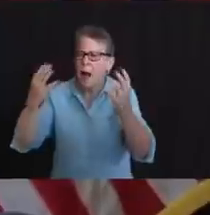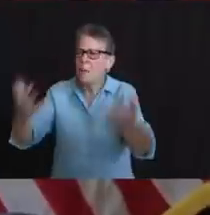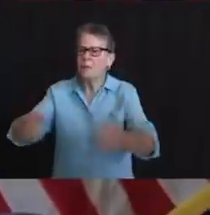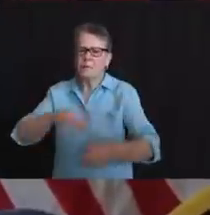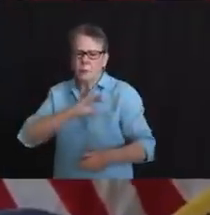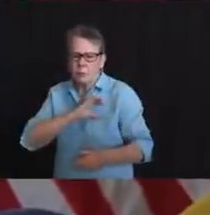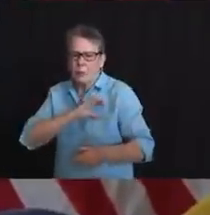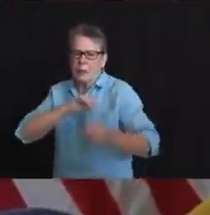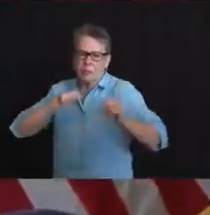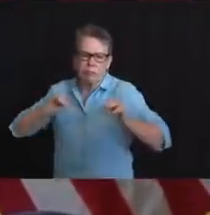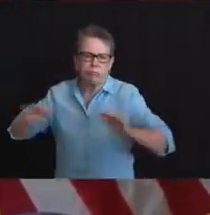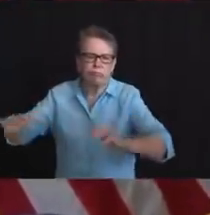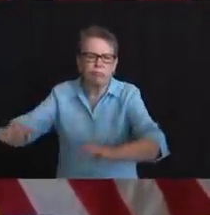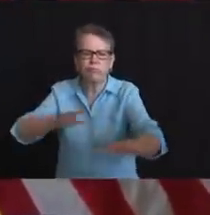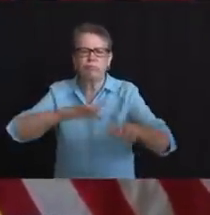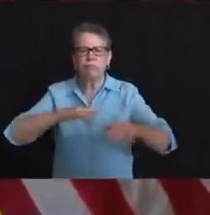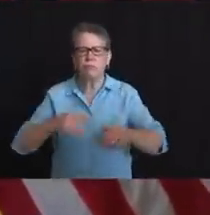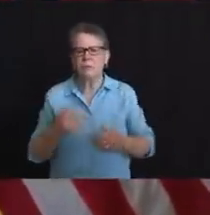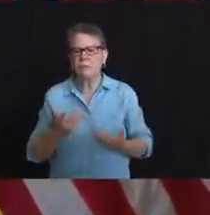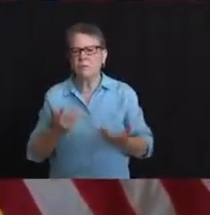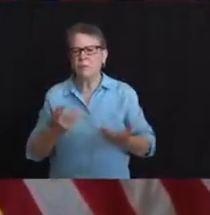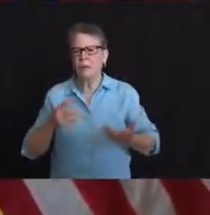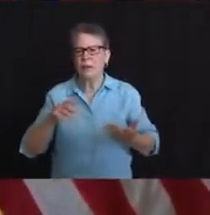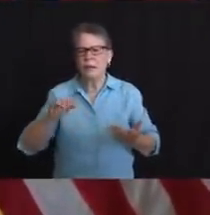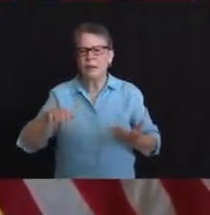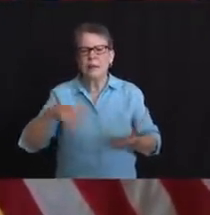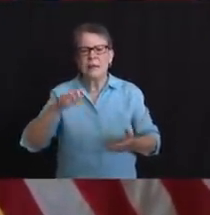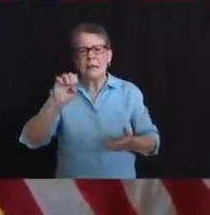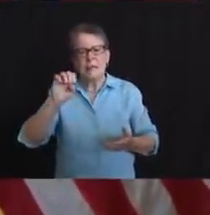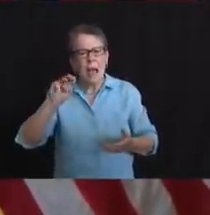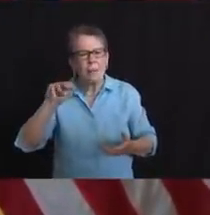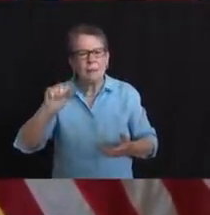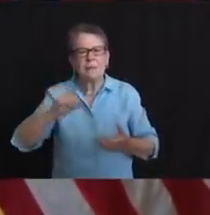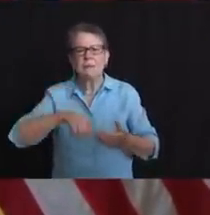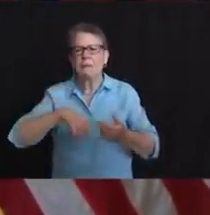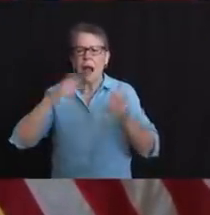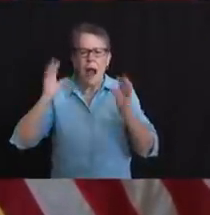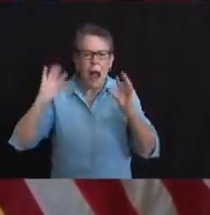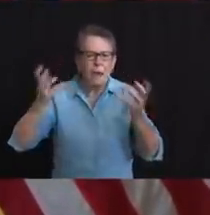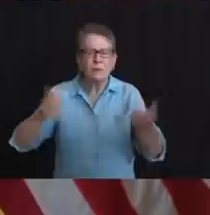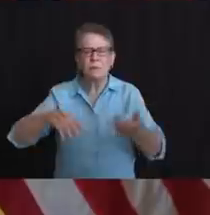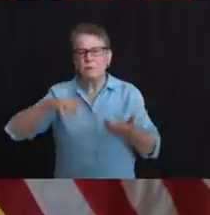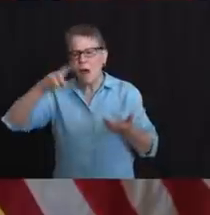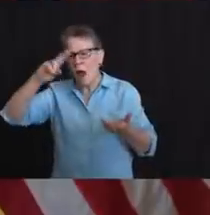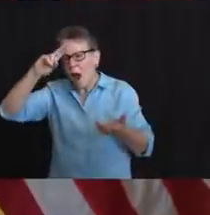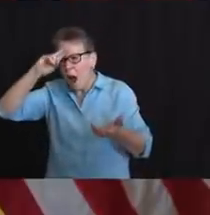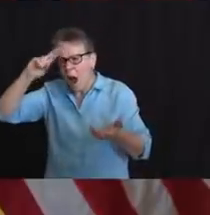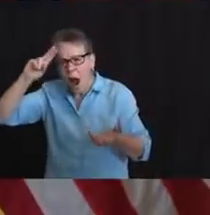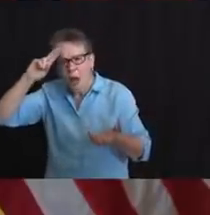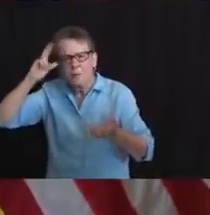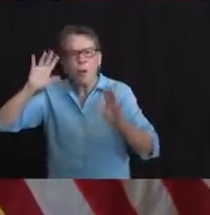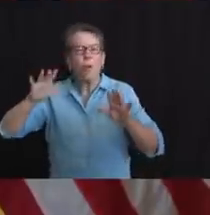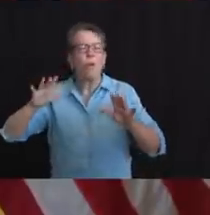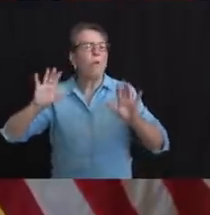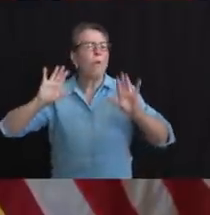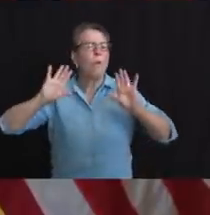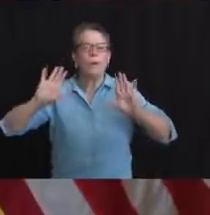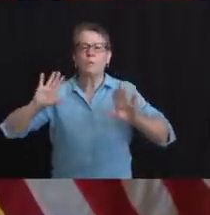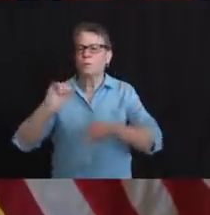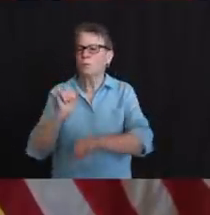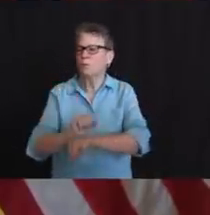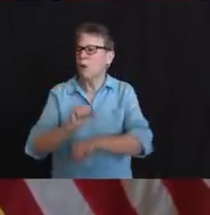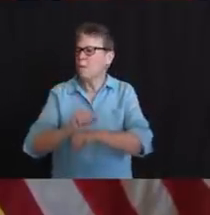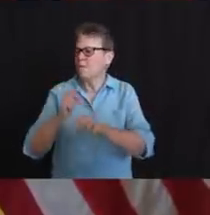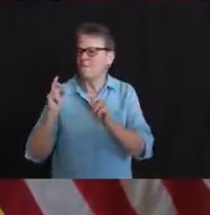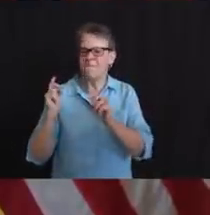hospitals that just were flooded with victims at varying degrees of injury, and just they're all